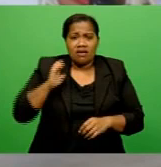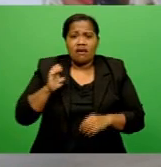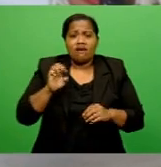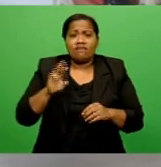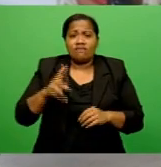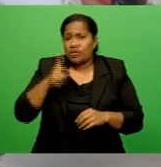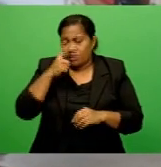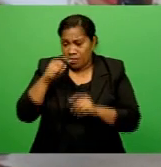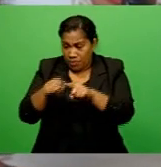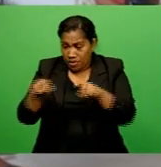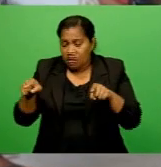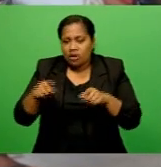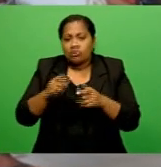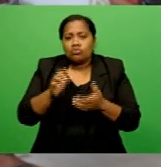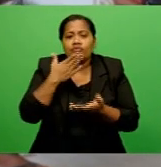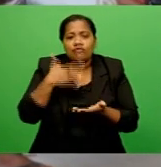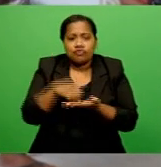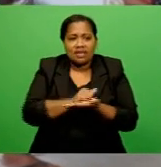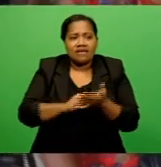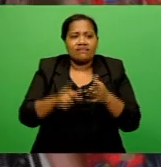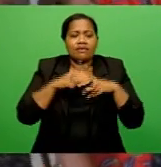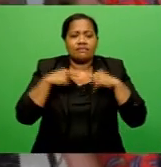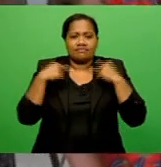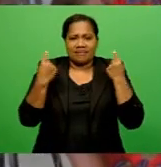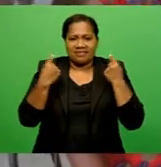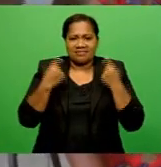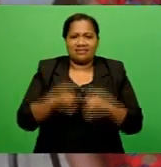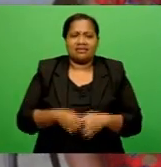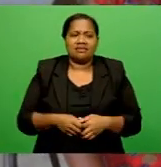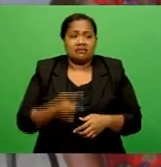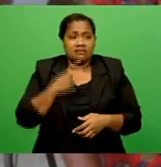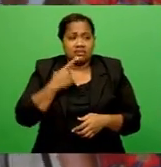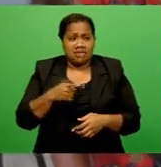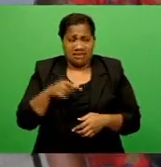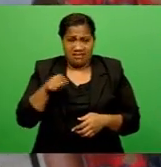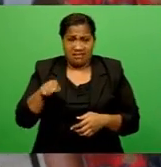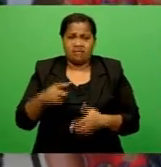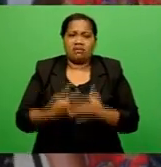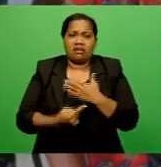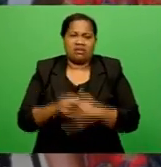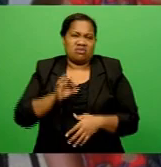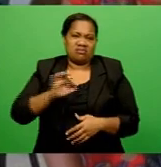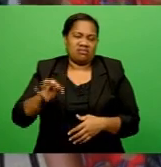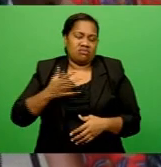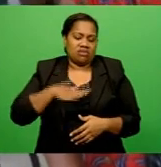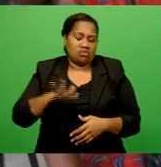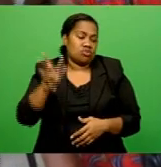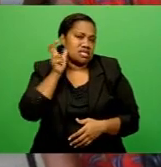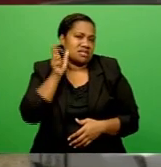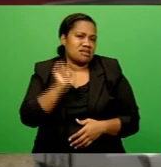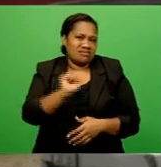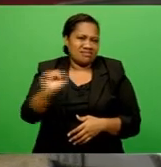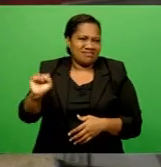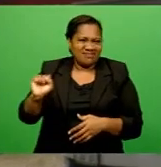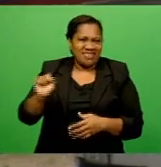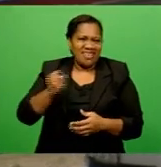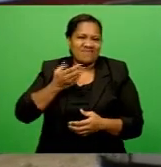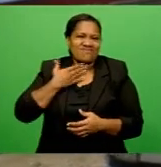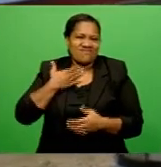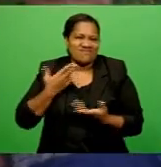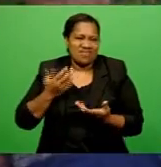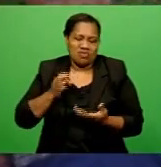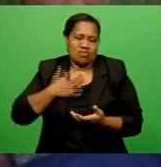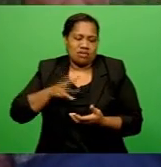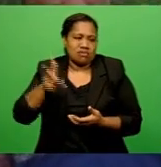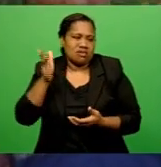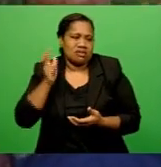to forgive Pastor Chand. He also alleges that these representatives were not willing to listen to their concerns. We even